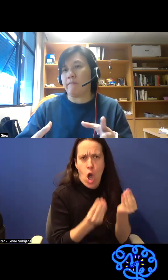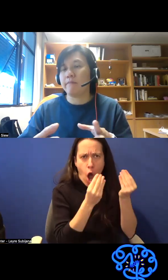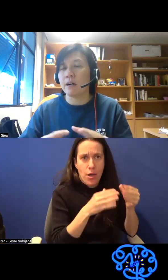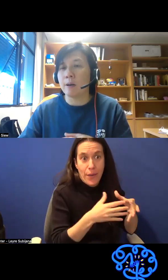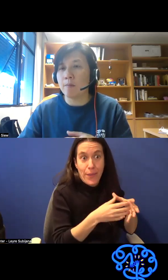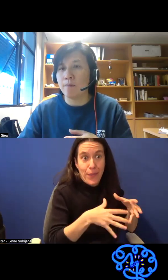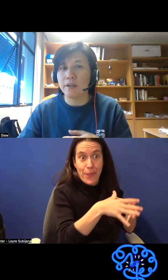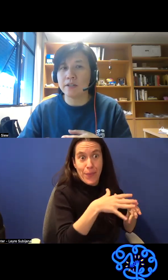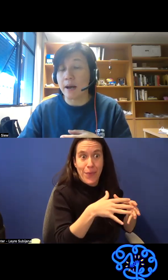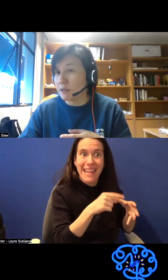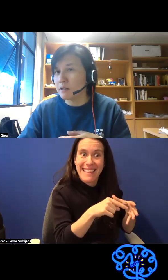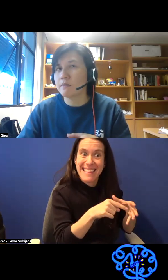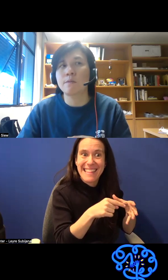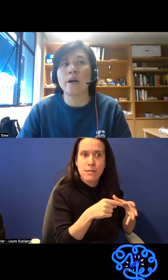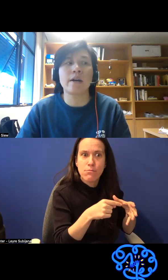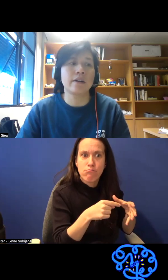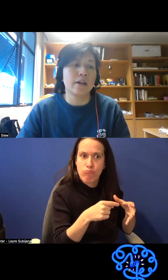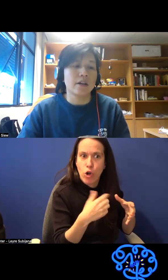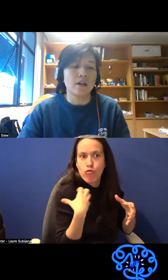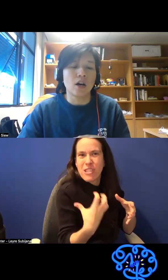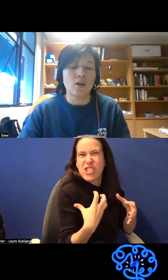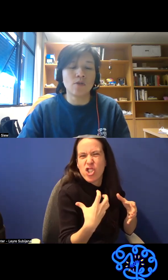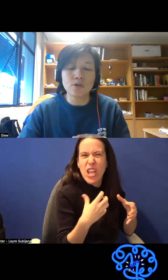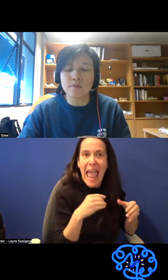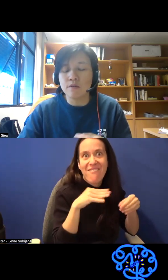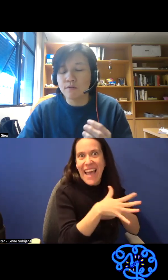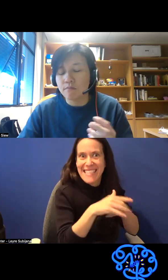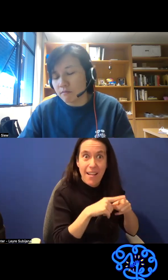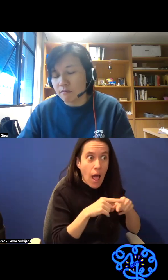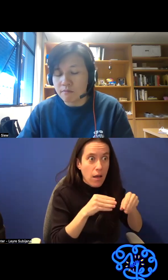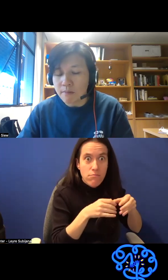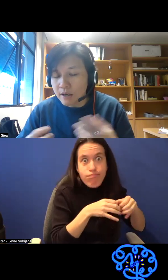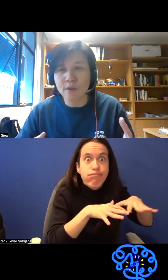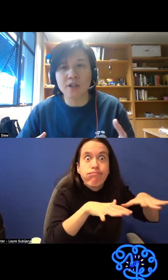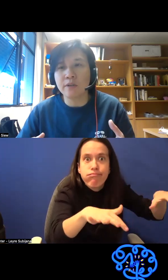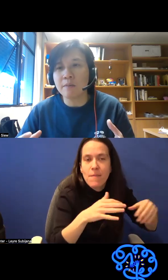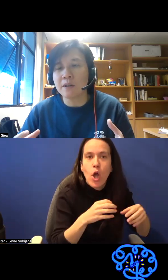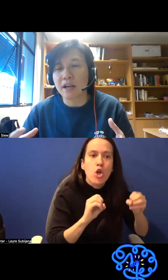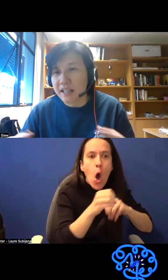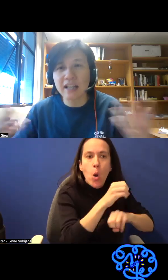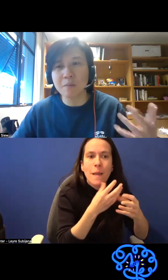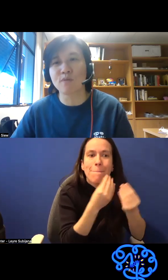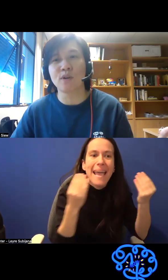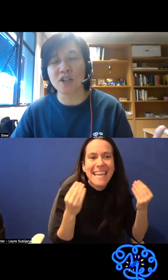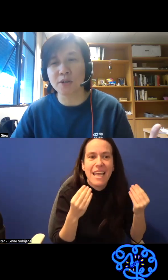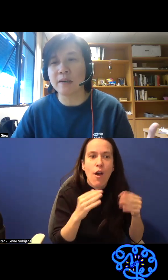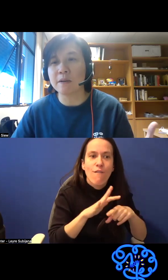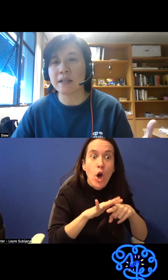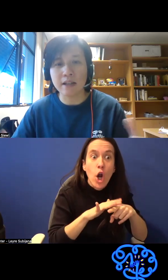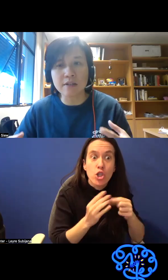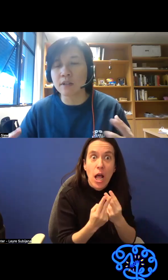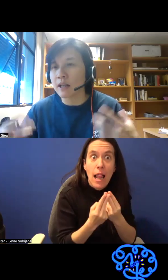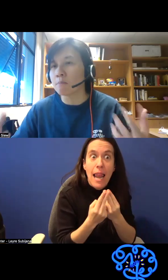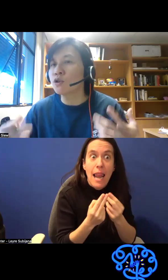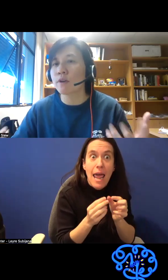effect is happening, where nodes with many phonological neighbors are gaining more phonological neighbors,